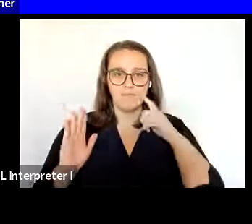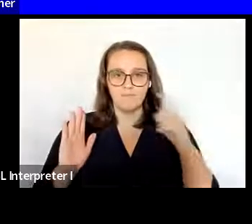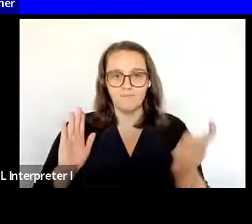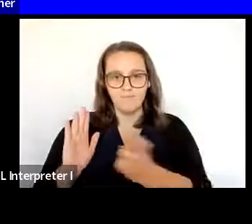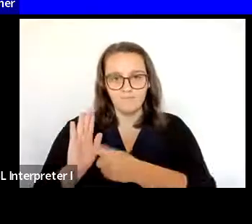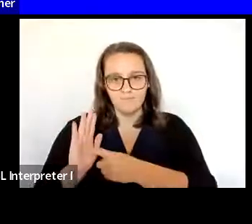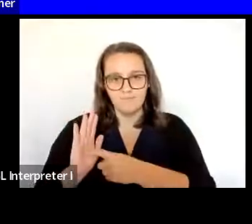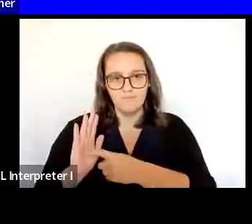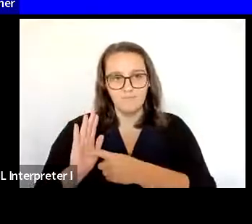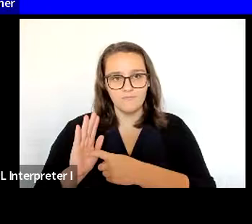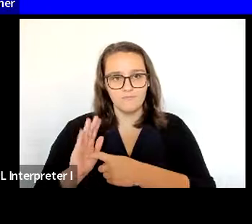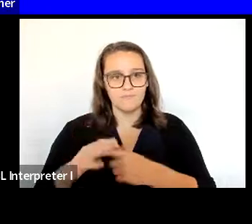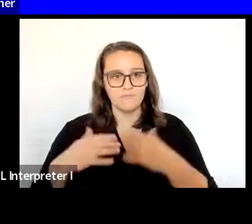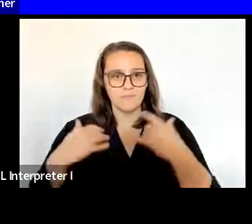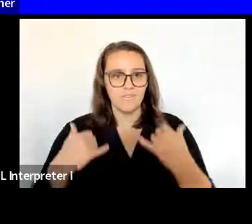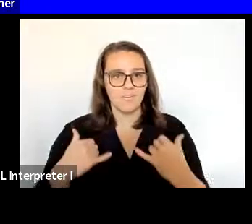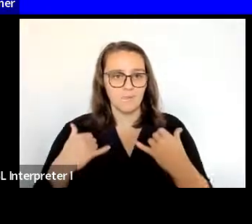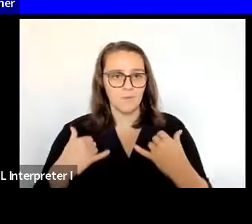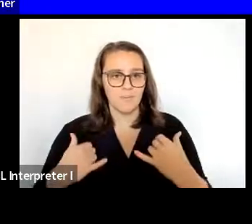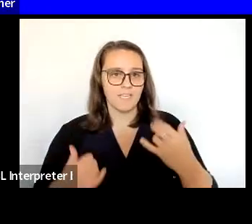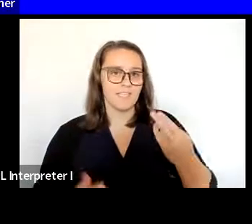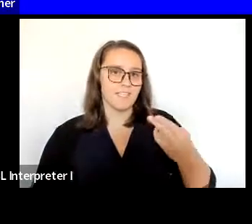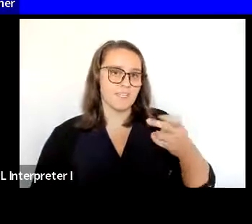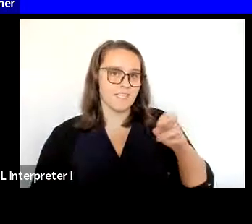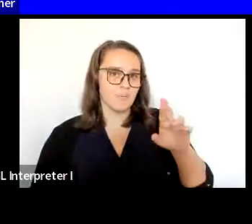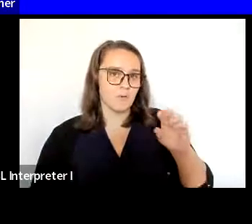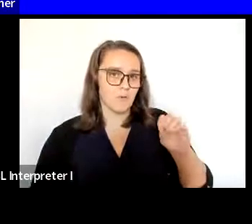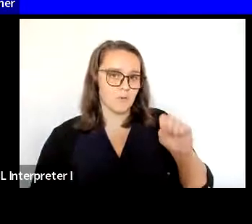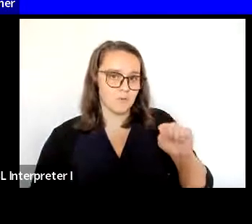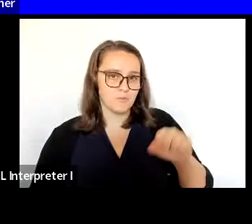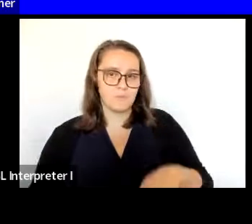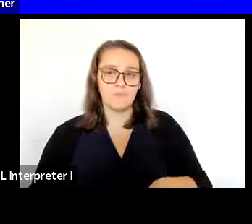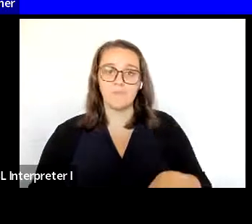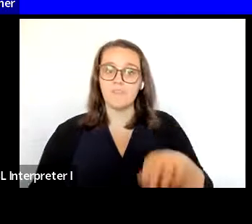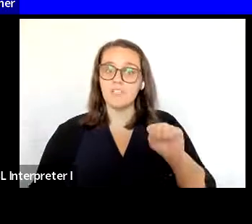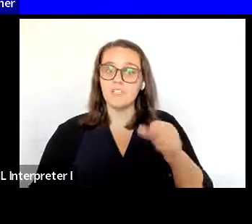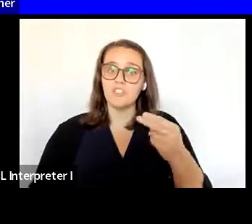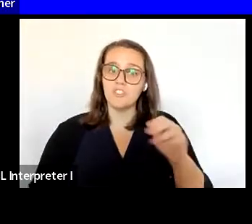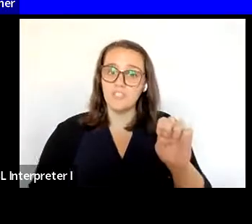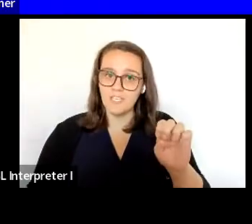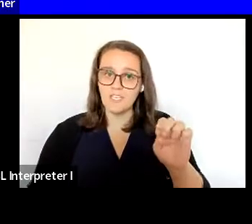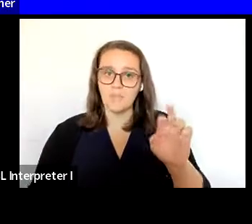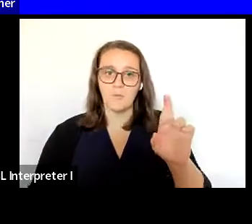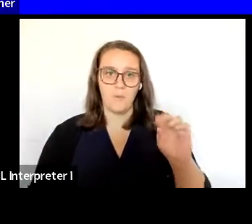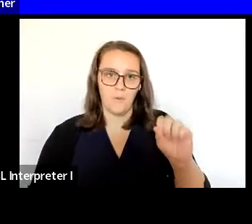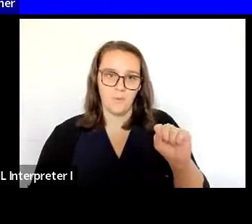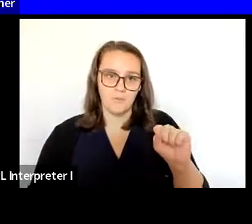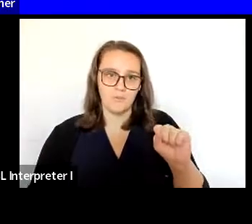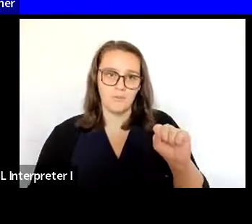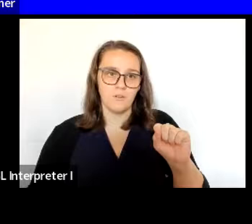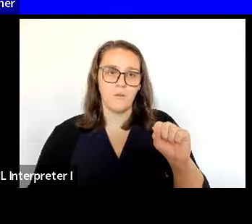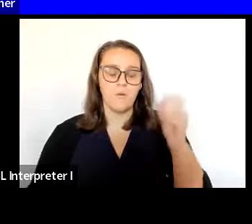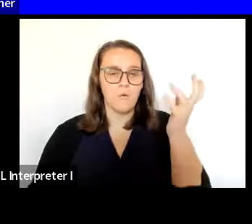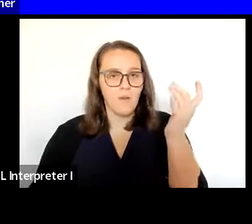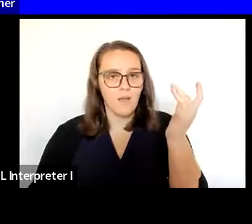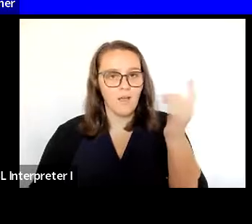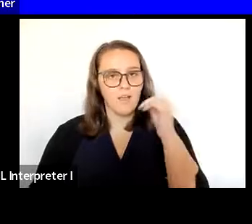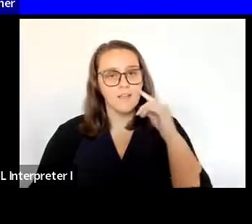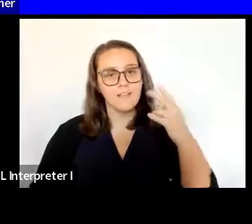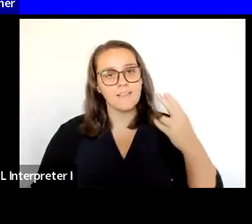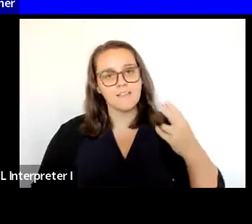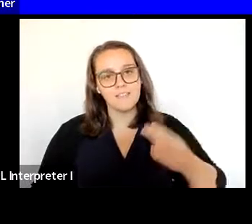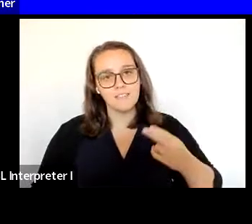our contemporary heroes and sheroes so that when we have a history, it also